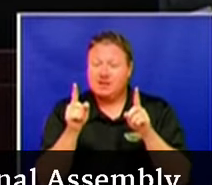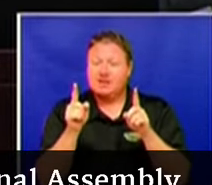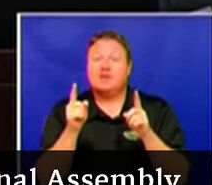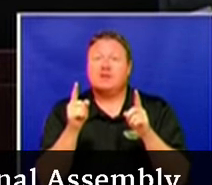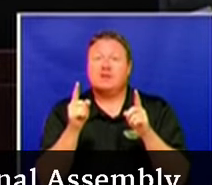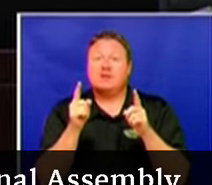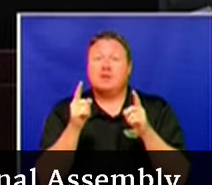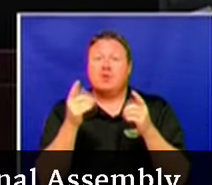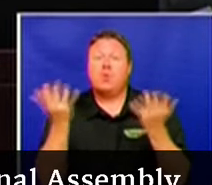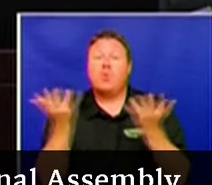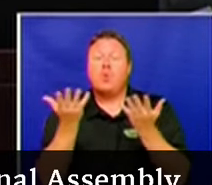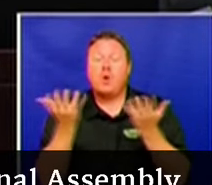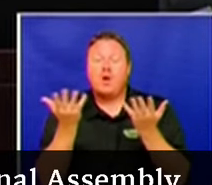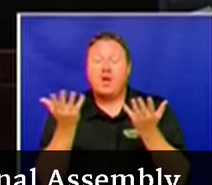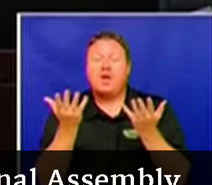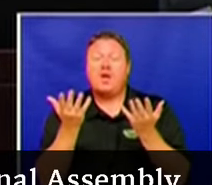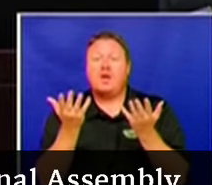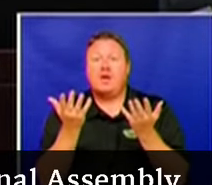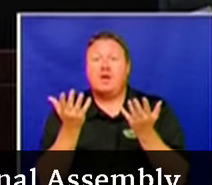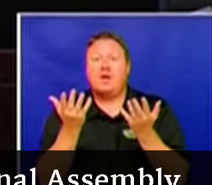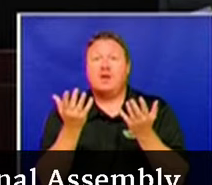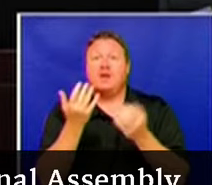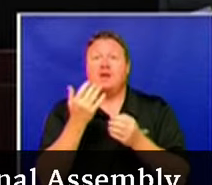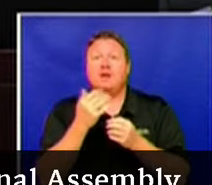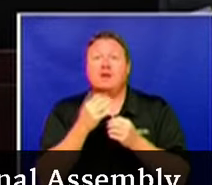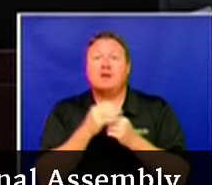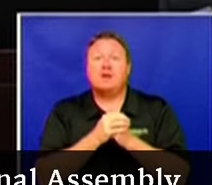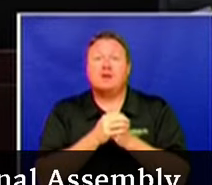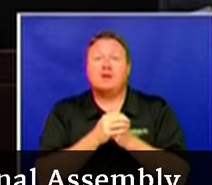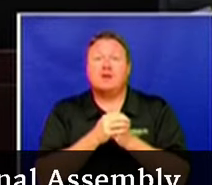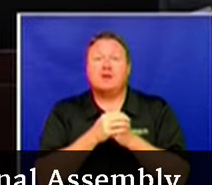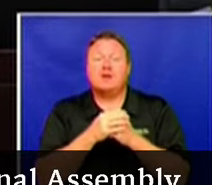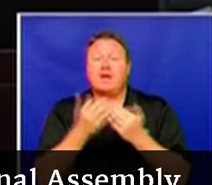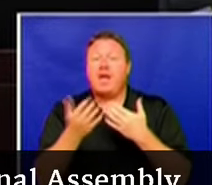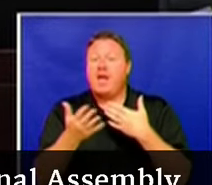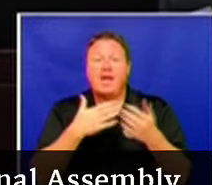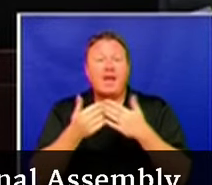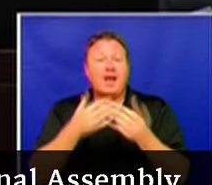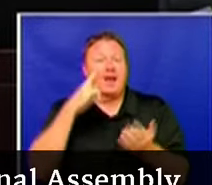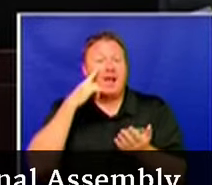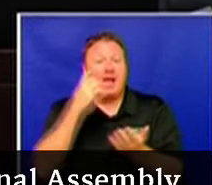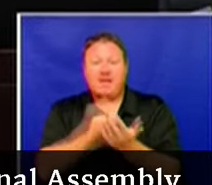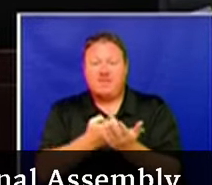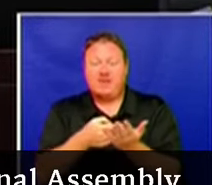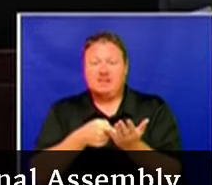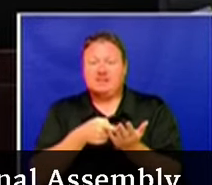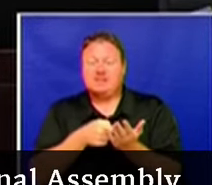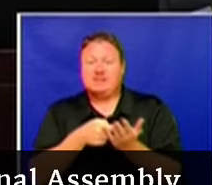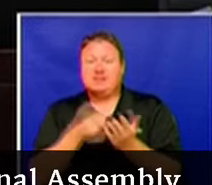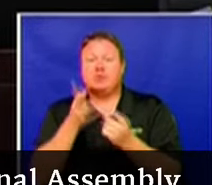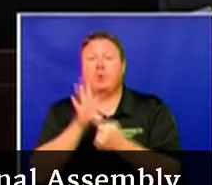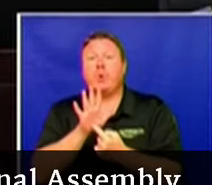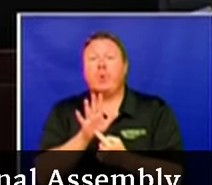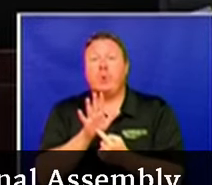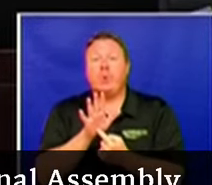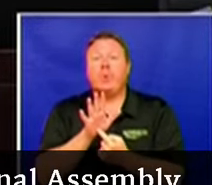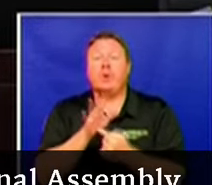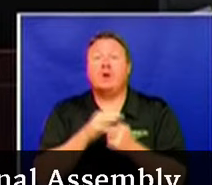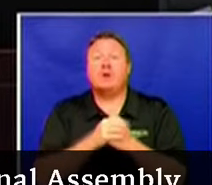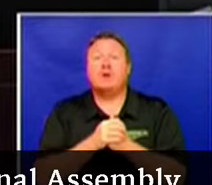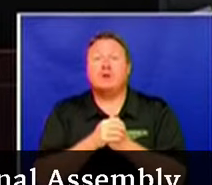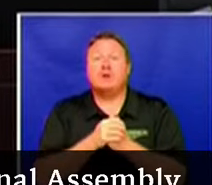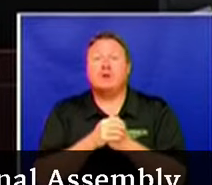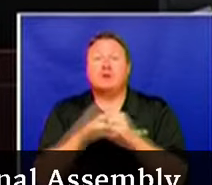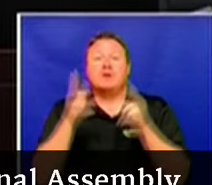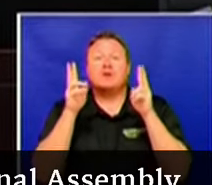where there would be and where there is any form of evidence that would speak to the